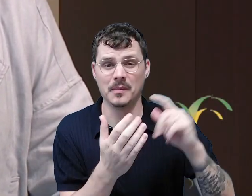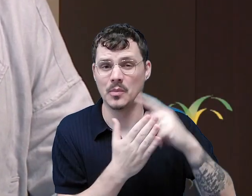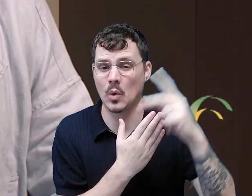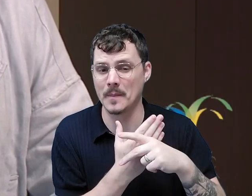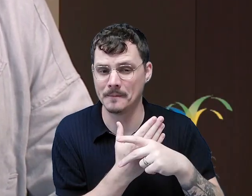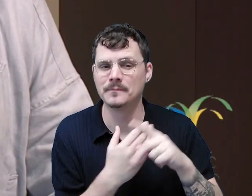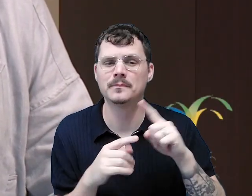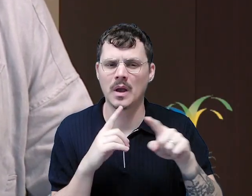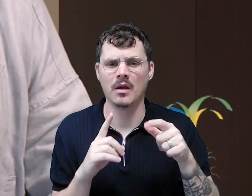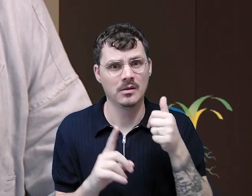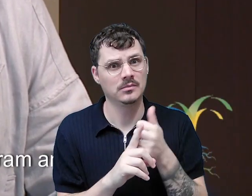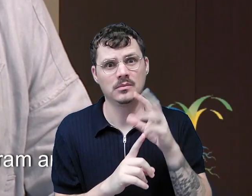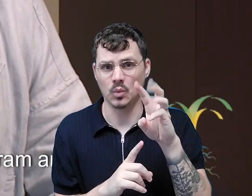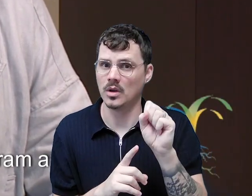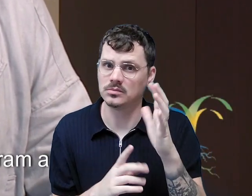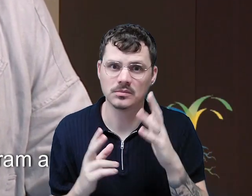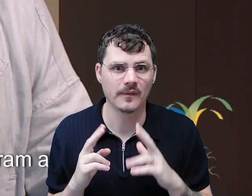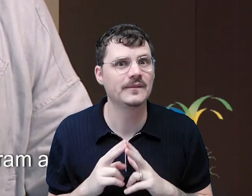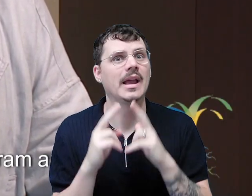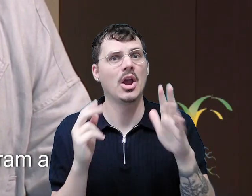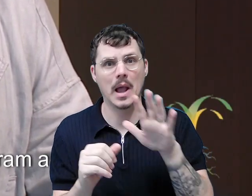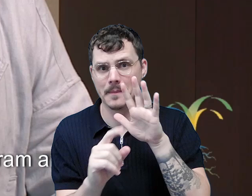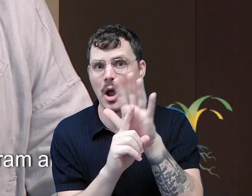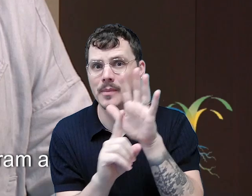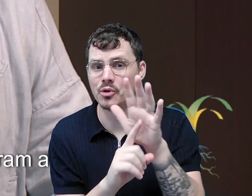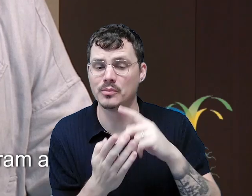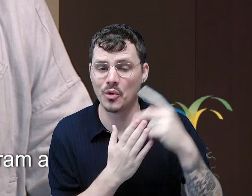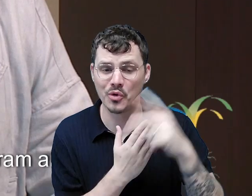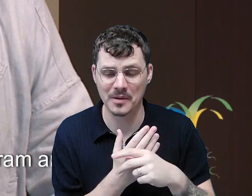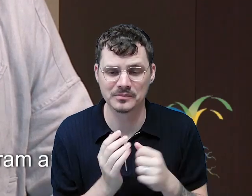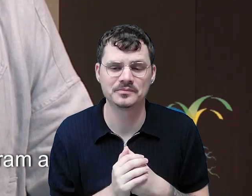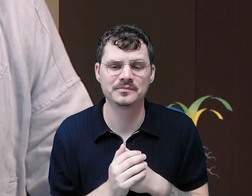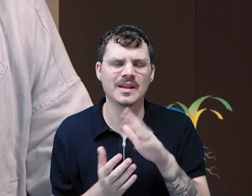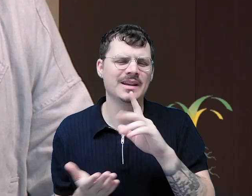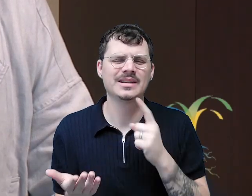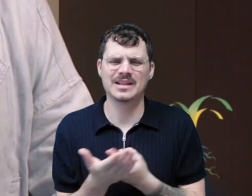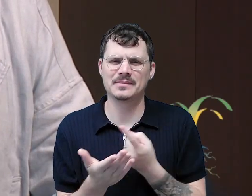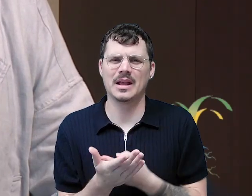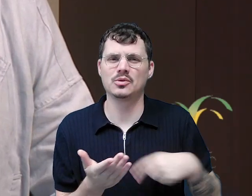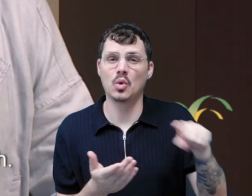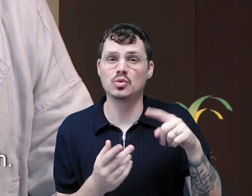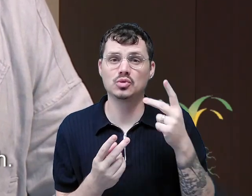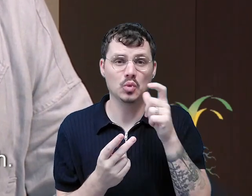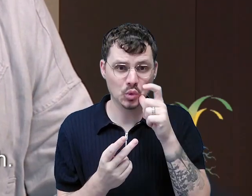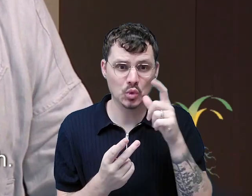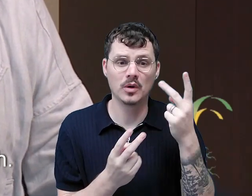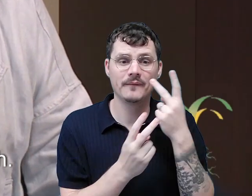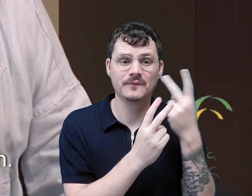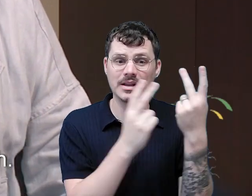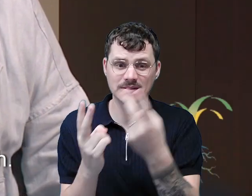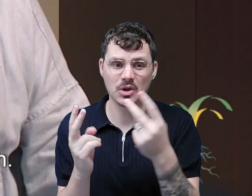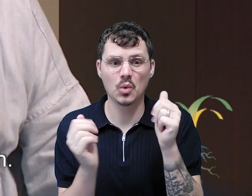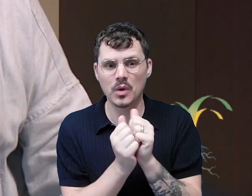does that, but it was a very, very popular program. And sometimes those visitors,